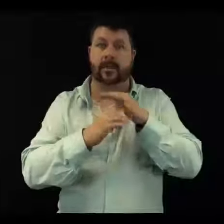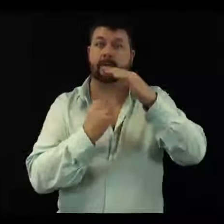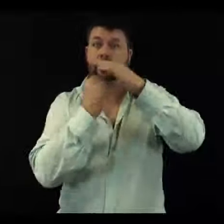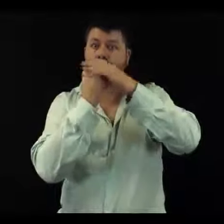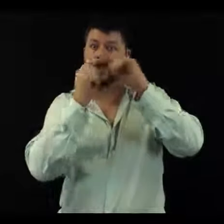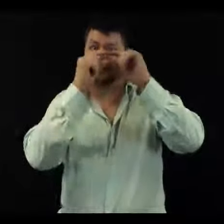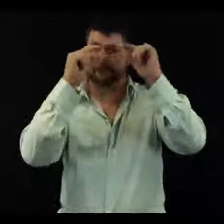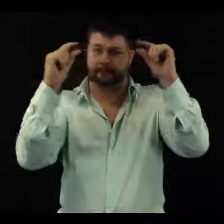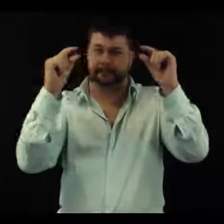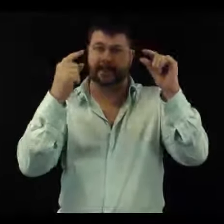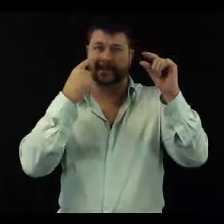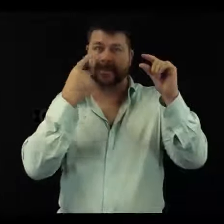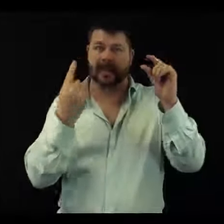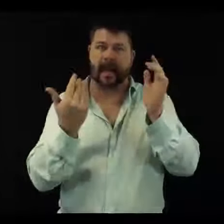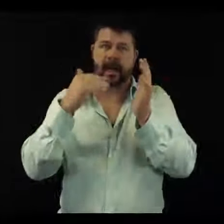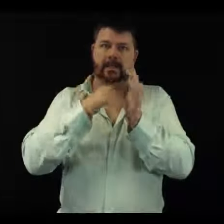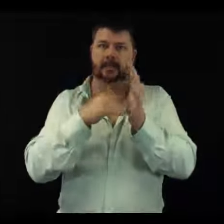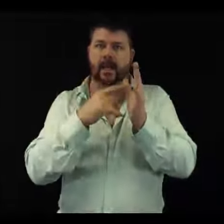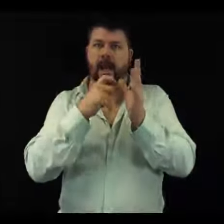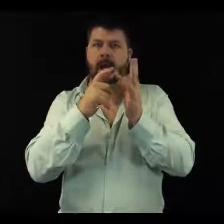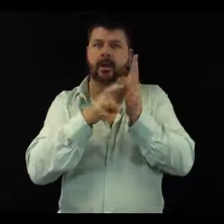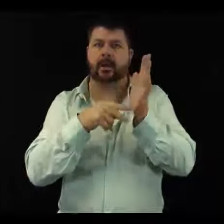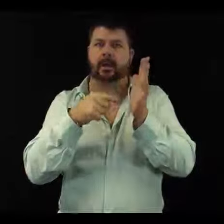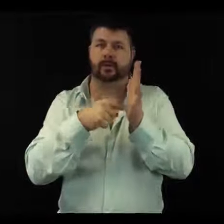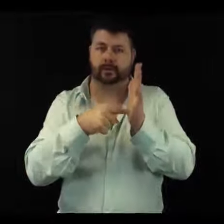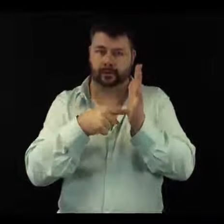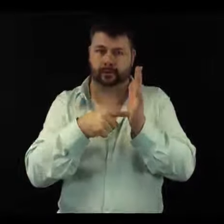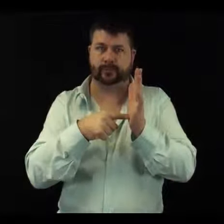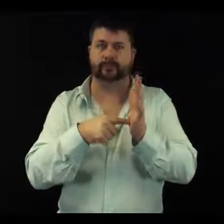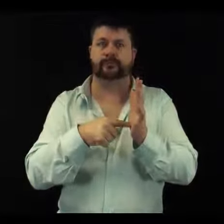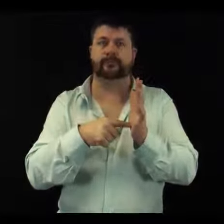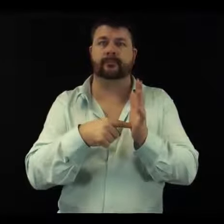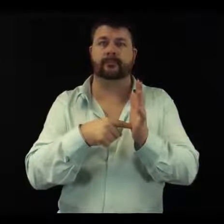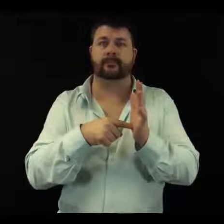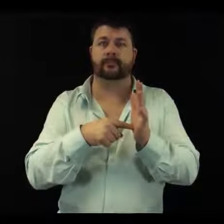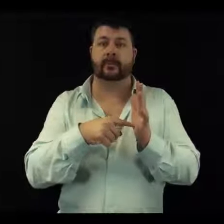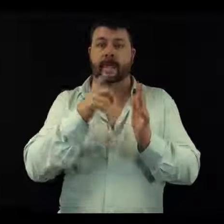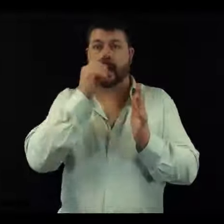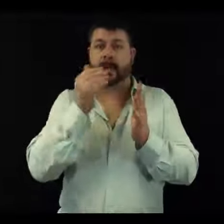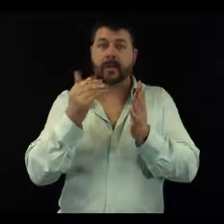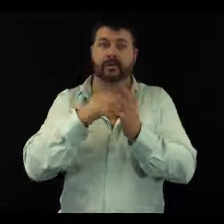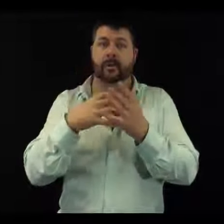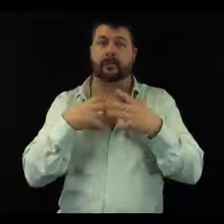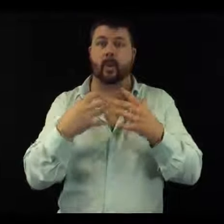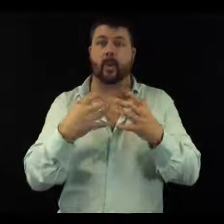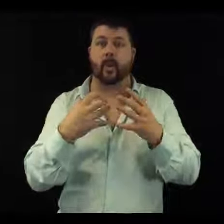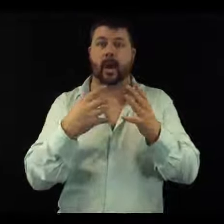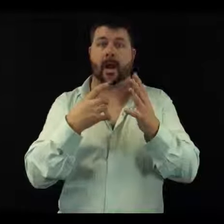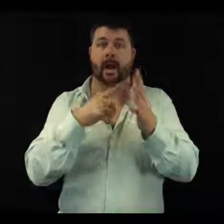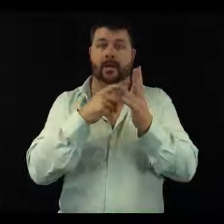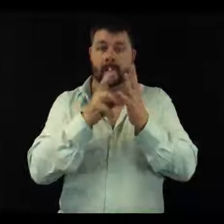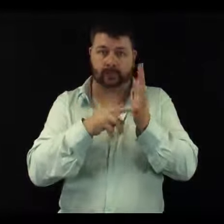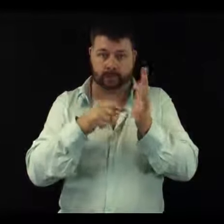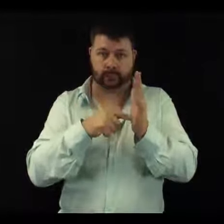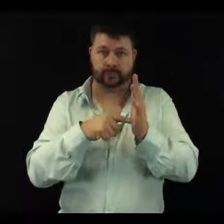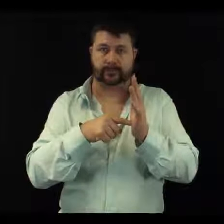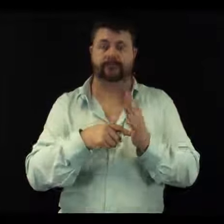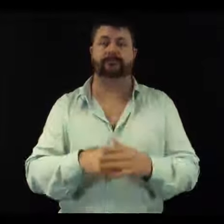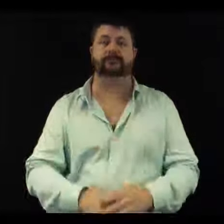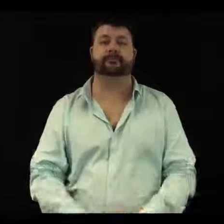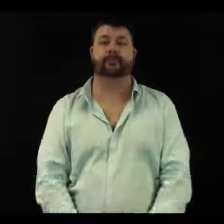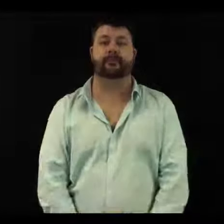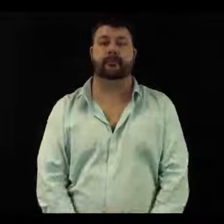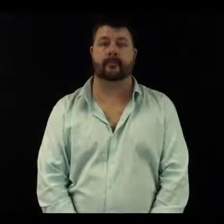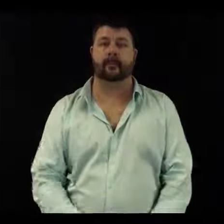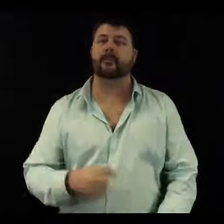Mail, Contacts and Calendars. At the top of the pane, you'll see an Add Account button. You can have more than one email